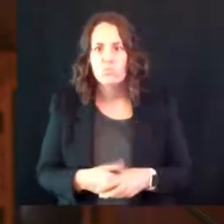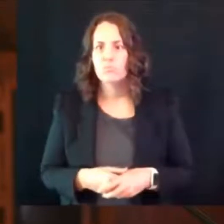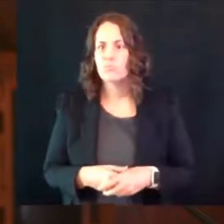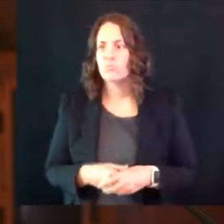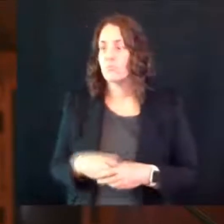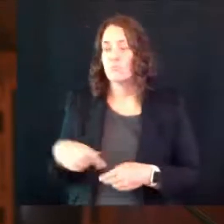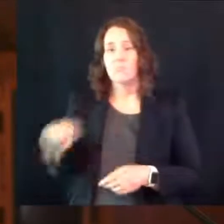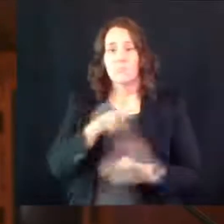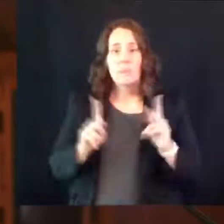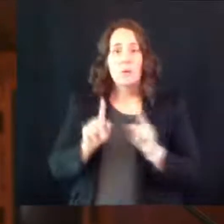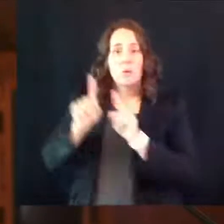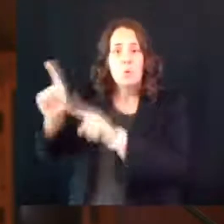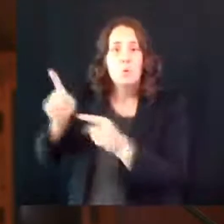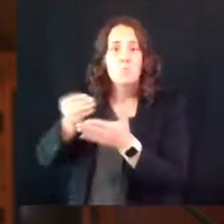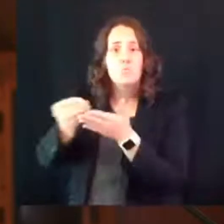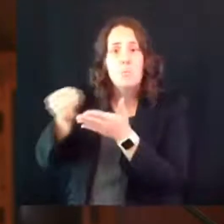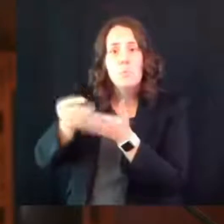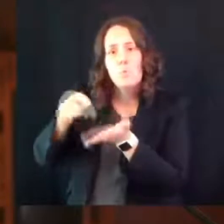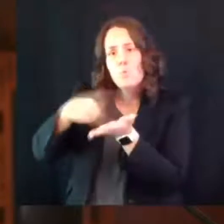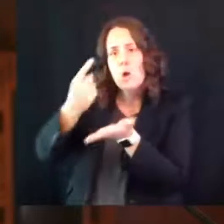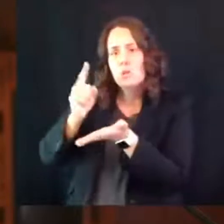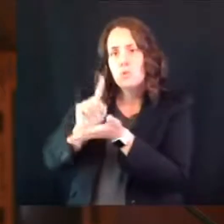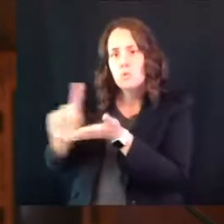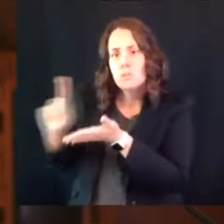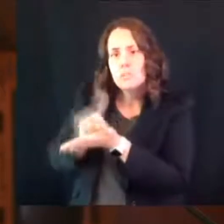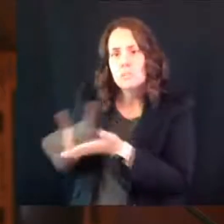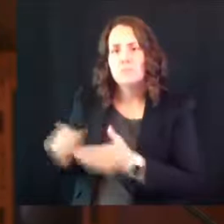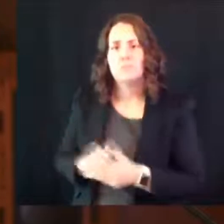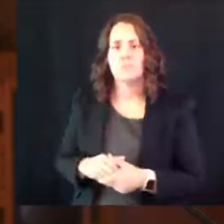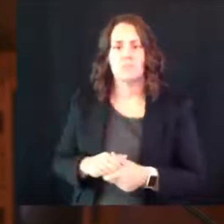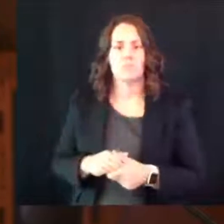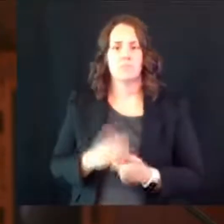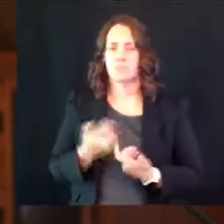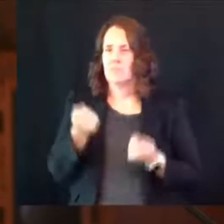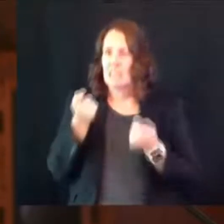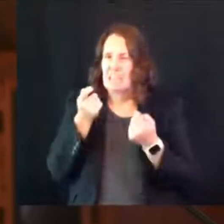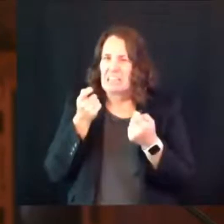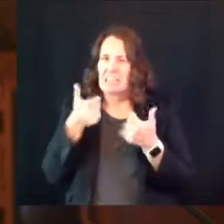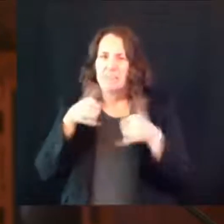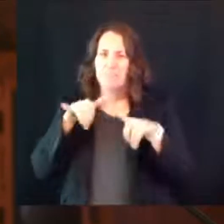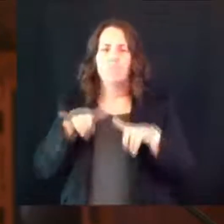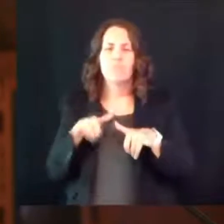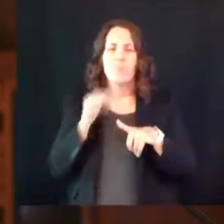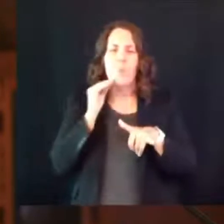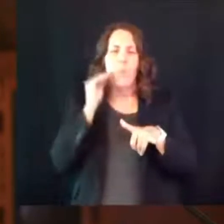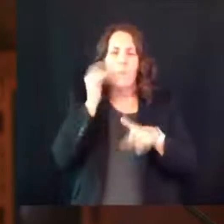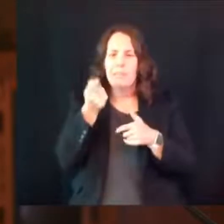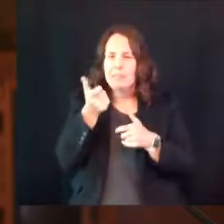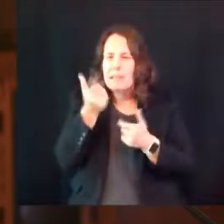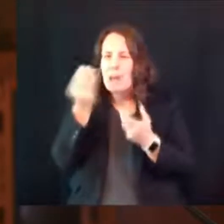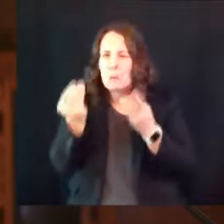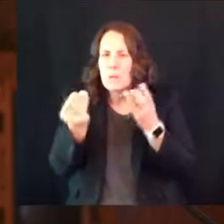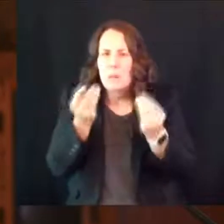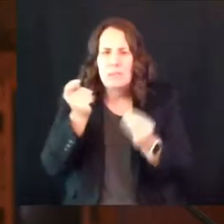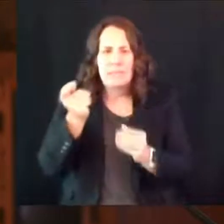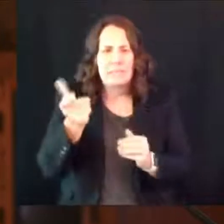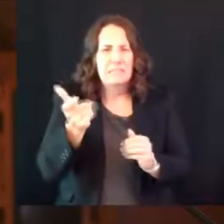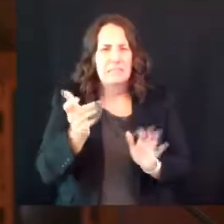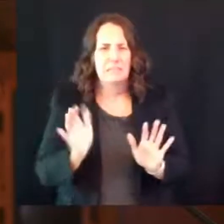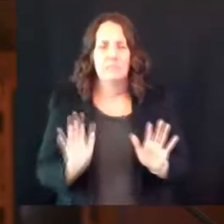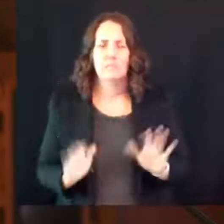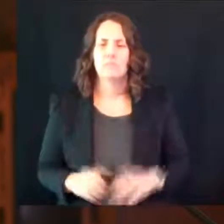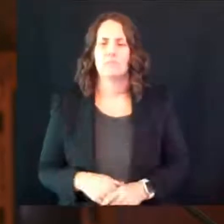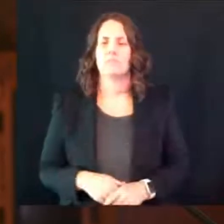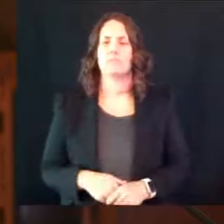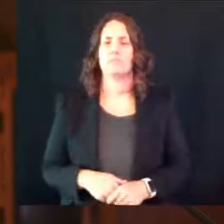to do. But otherwise, we really were in it together as it relates to stopping the spread, flattening the curve, and